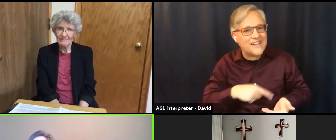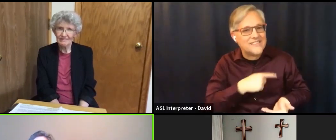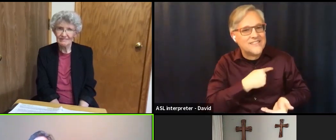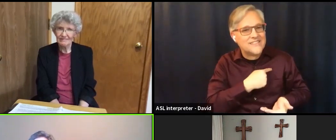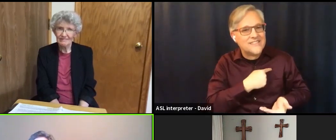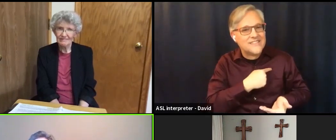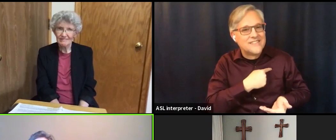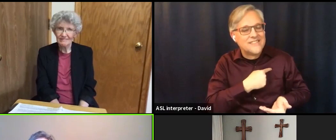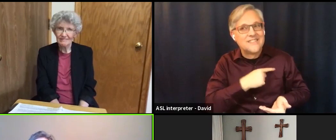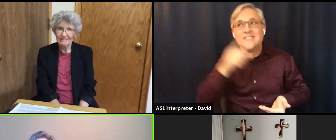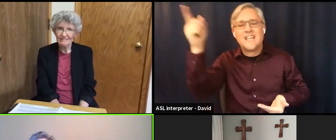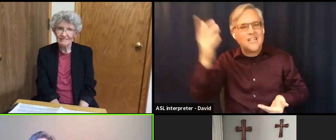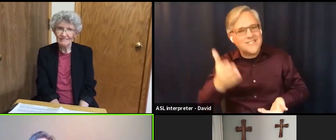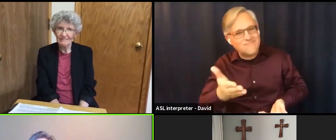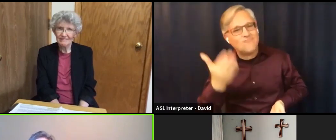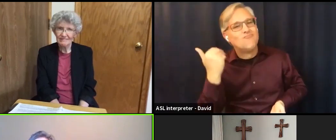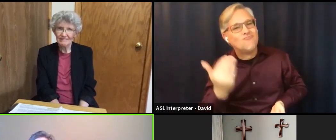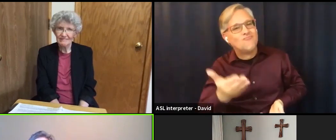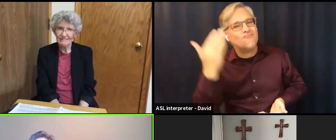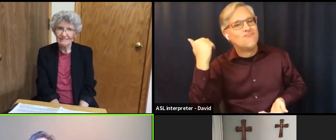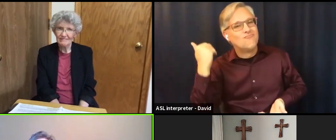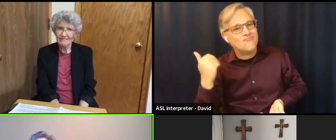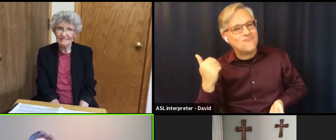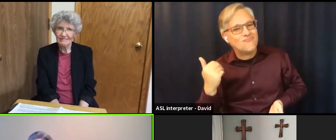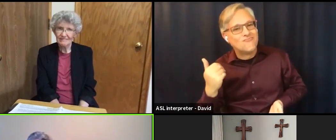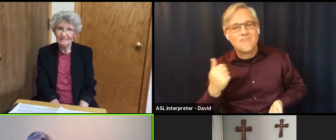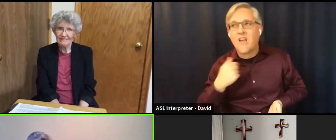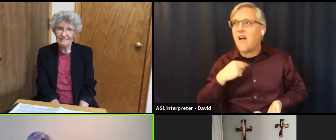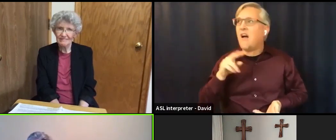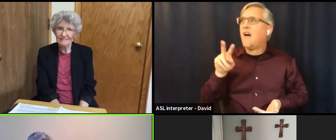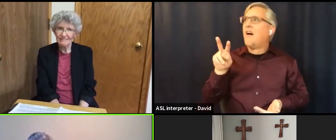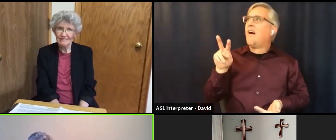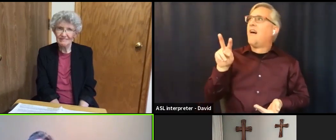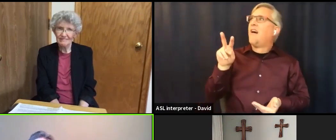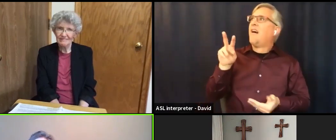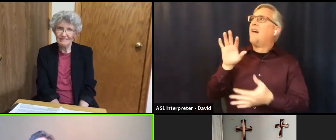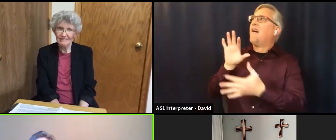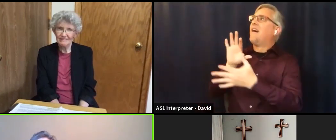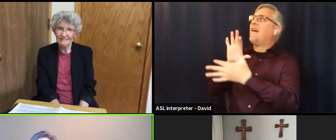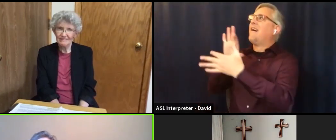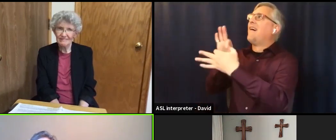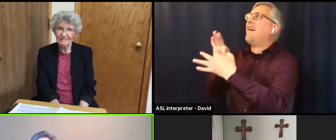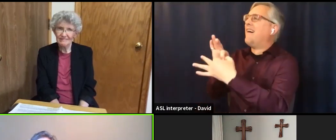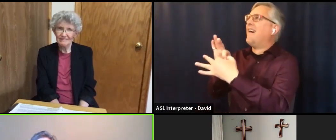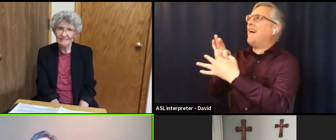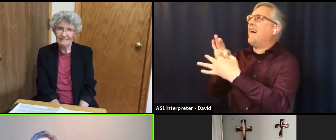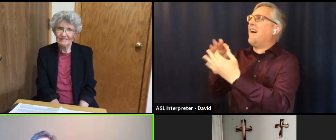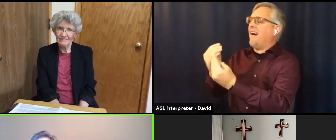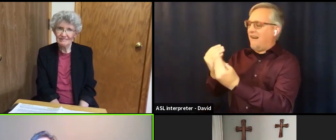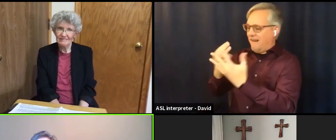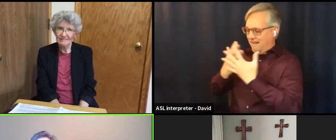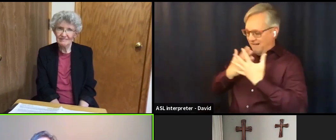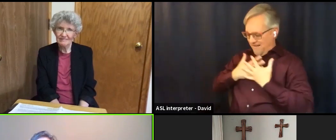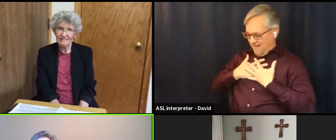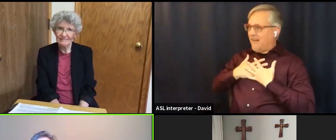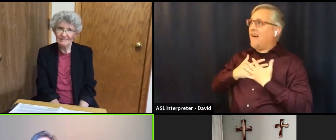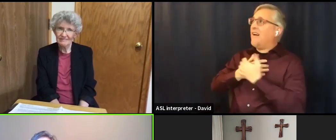so that we know God's deep and abiding love,